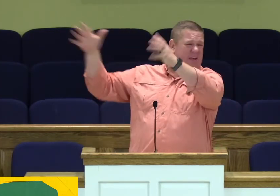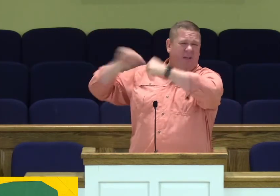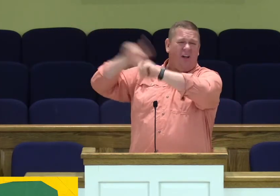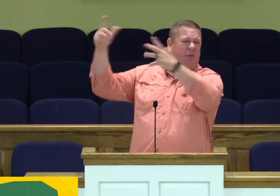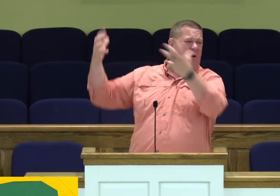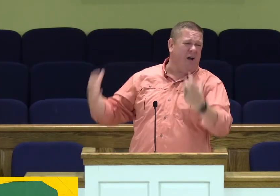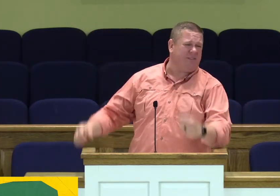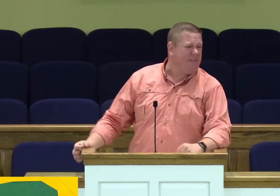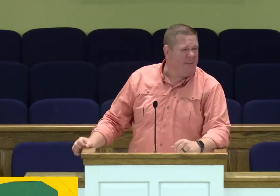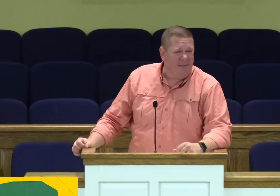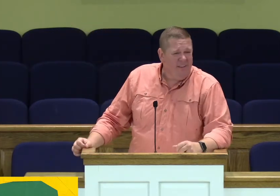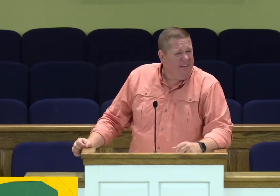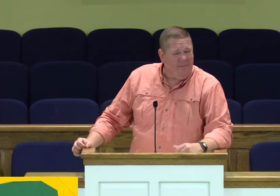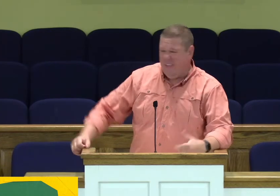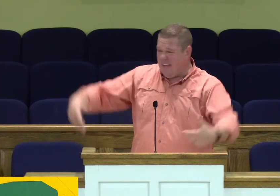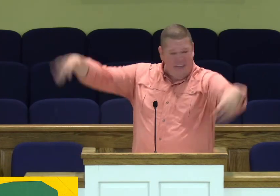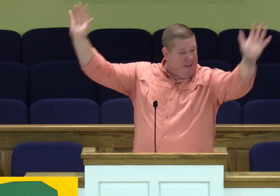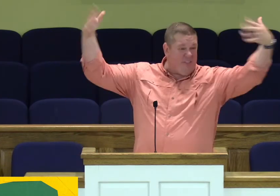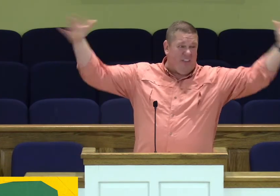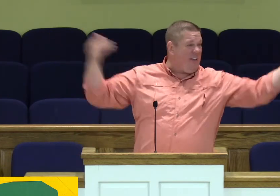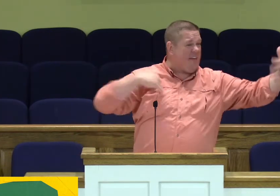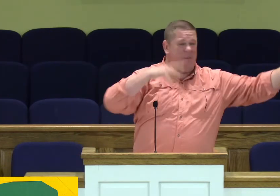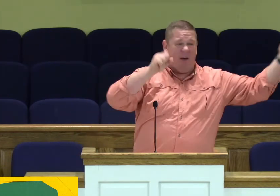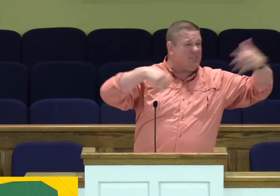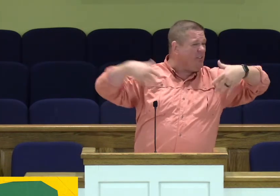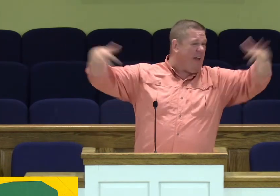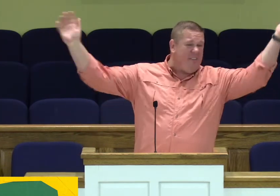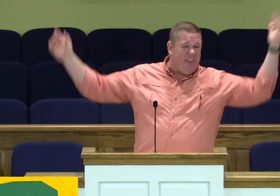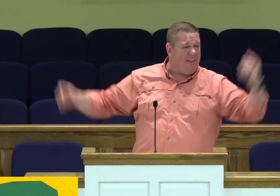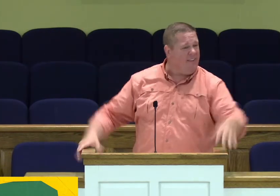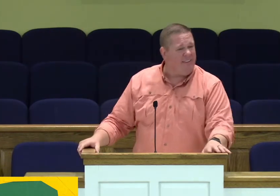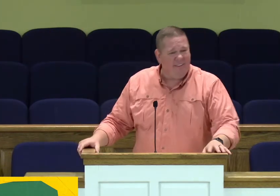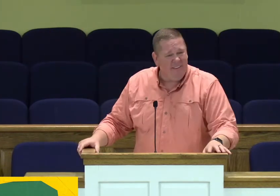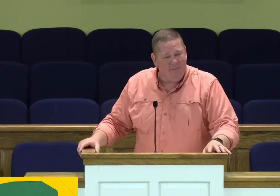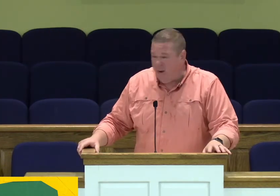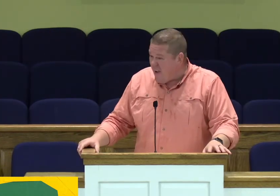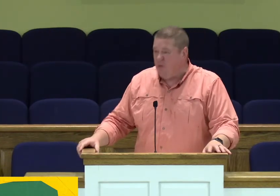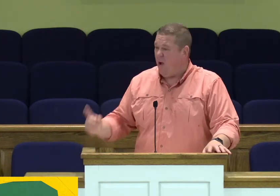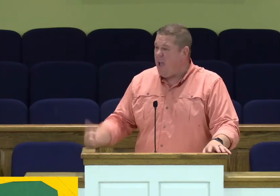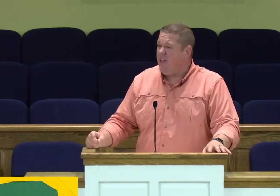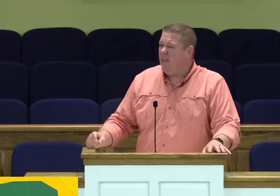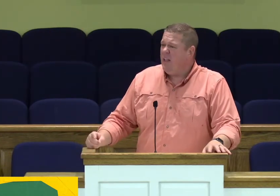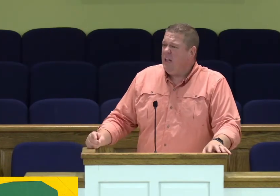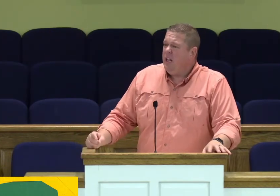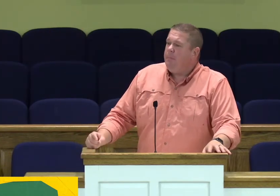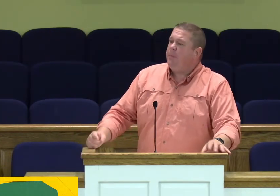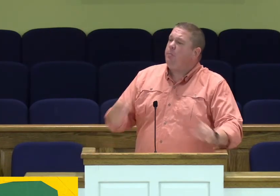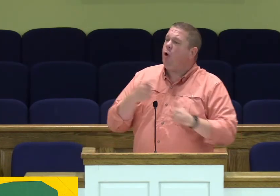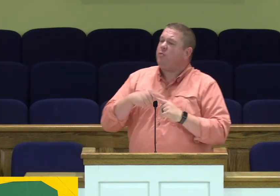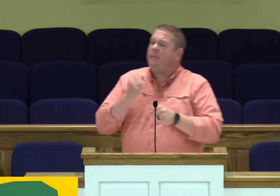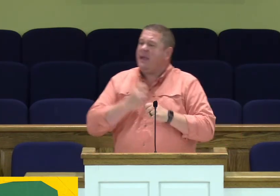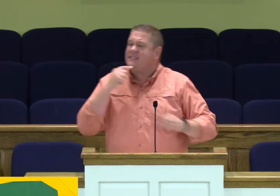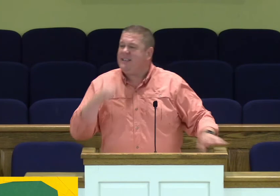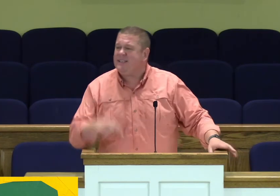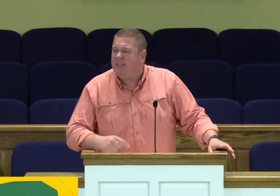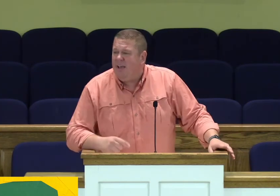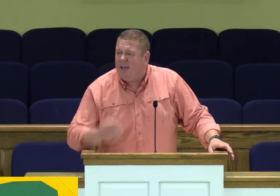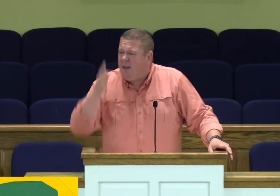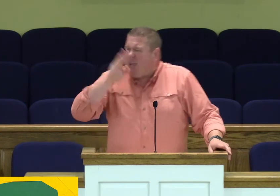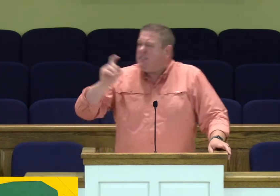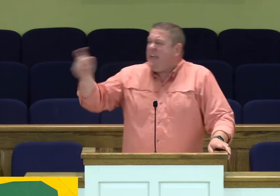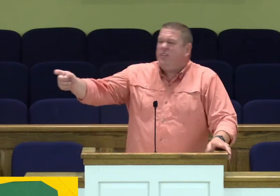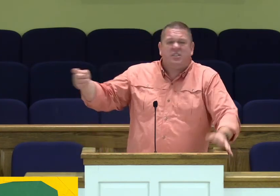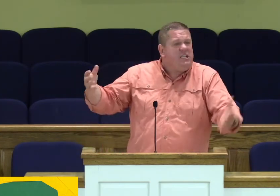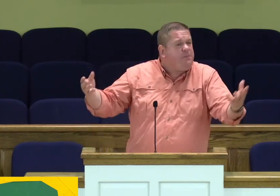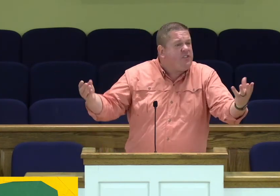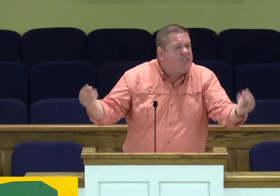the building and play all he wants. I mean, he can have everything. He can have the buses and everything. Whatever, right? But the point I'm trying to make is this.